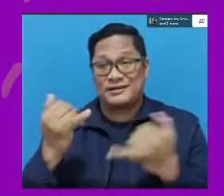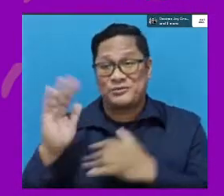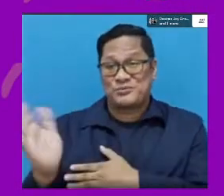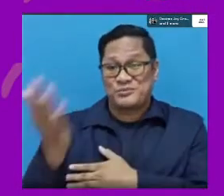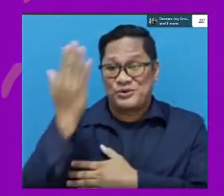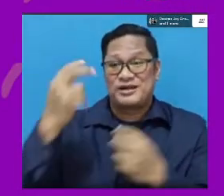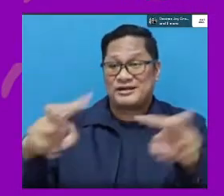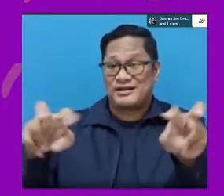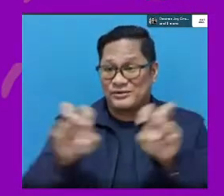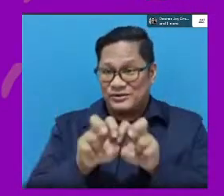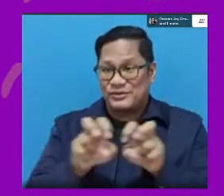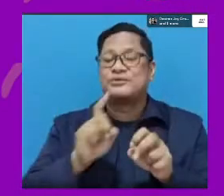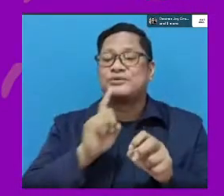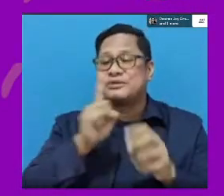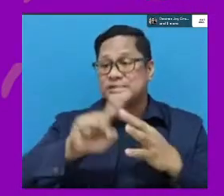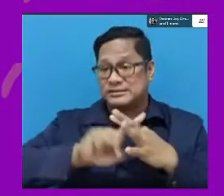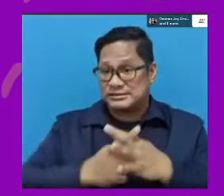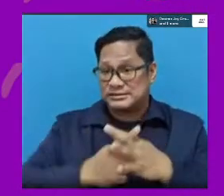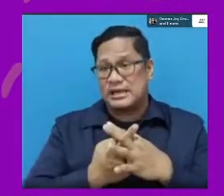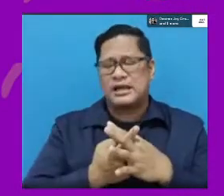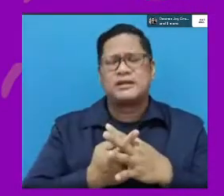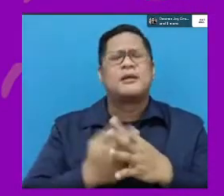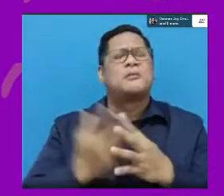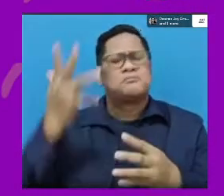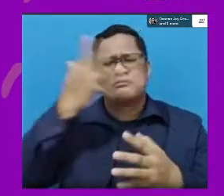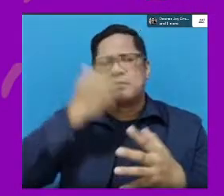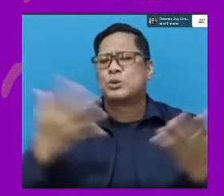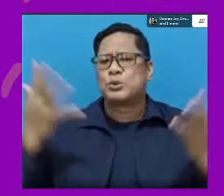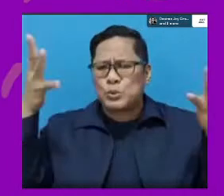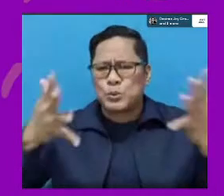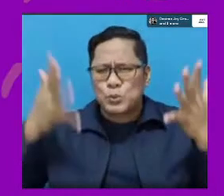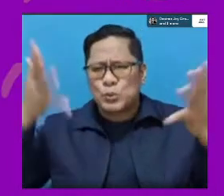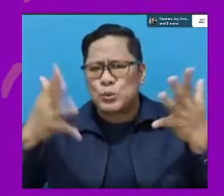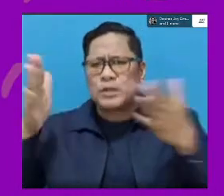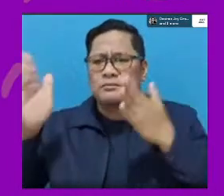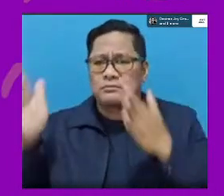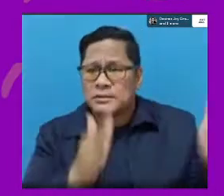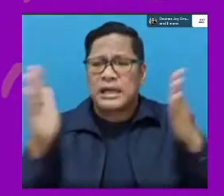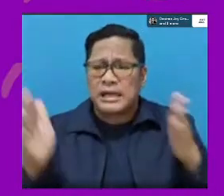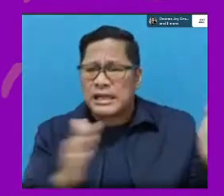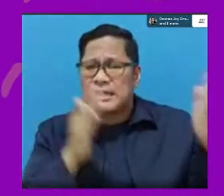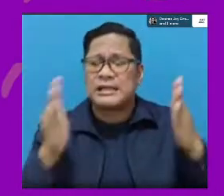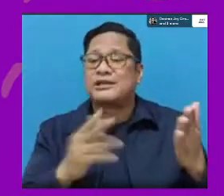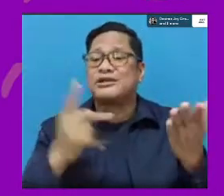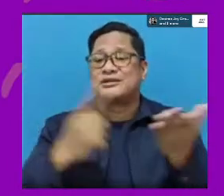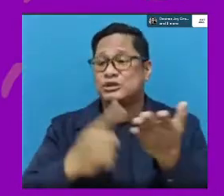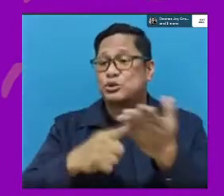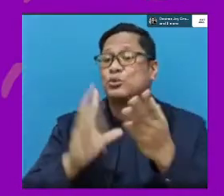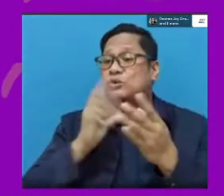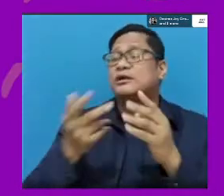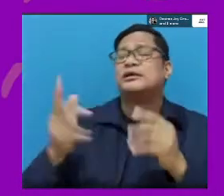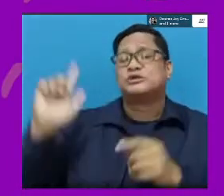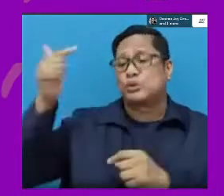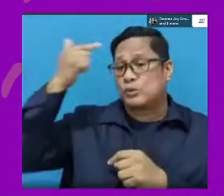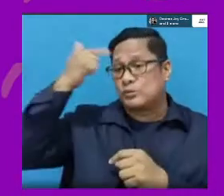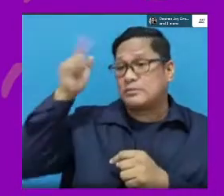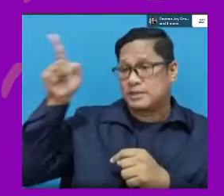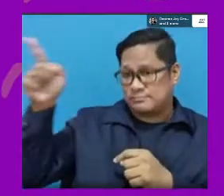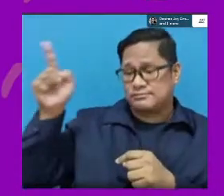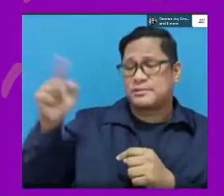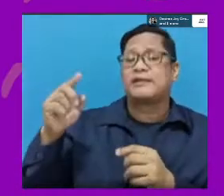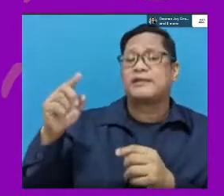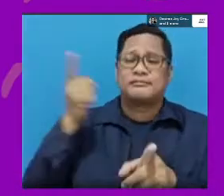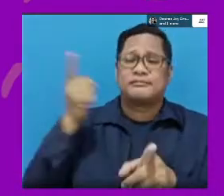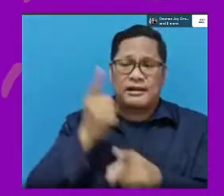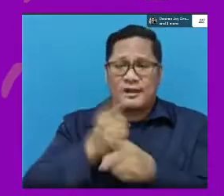roundtable spark and produce fruitful conversations and planning discussions among duty bearers and right holders to make sure